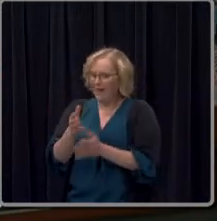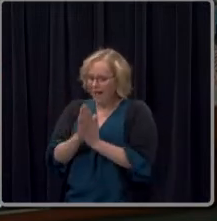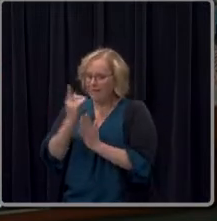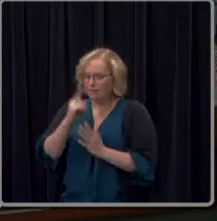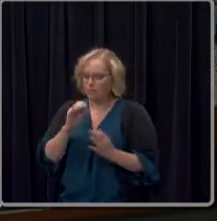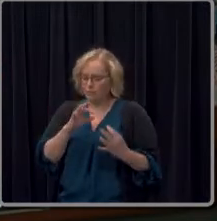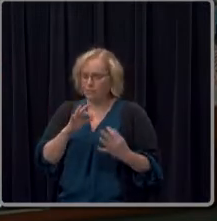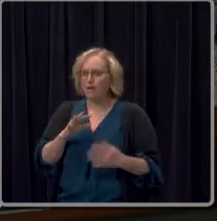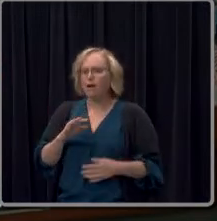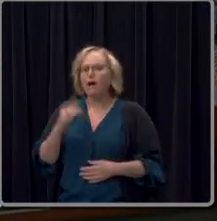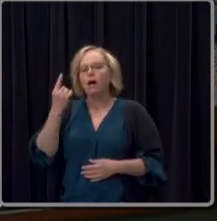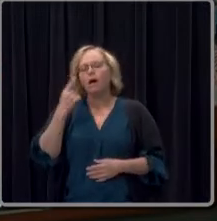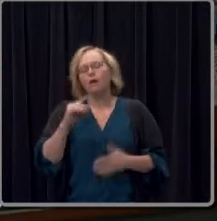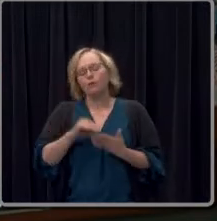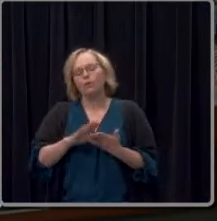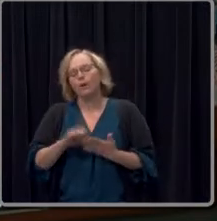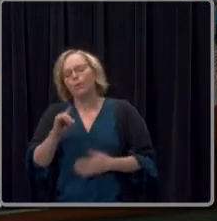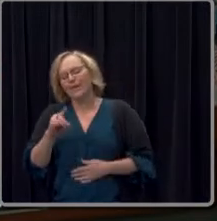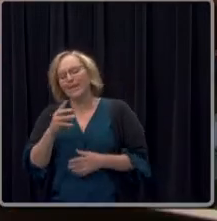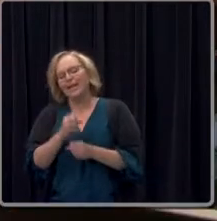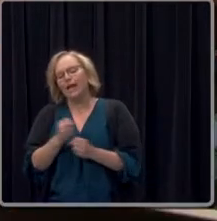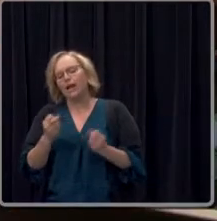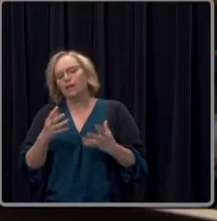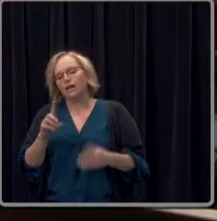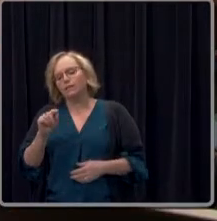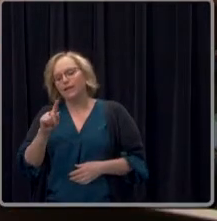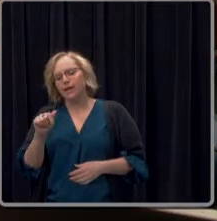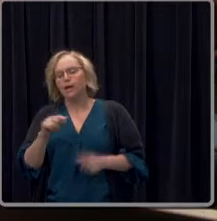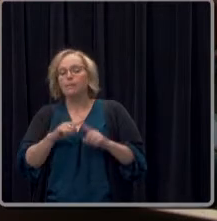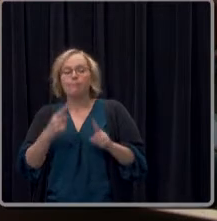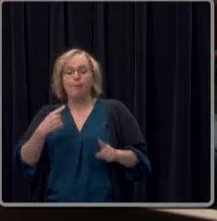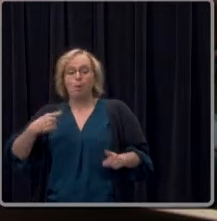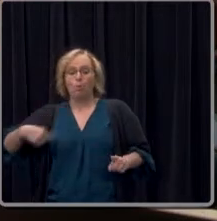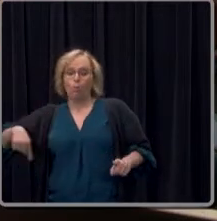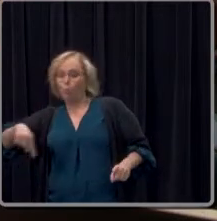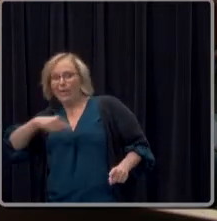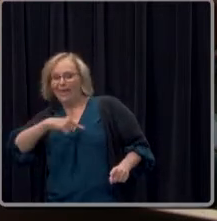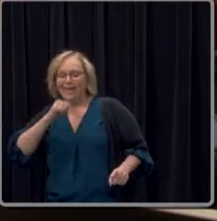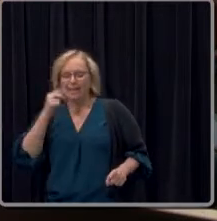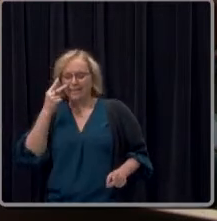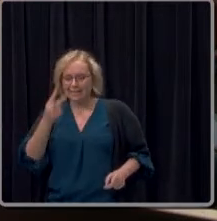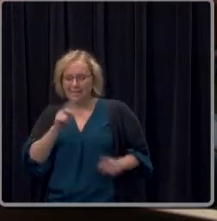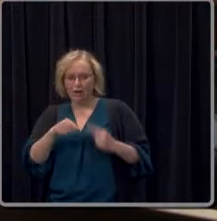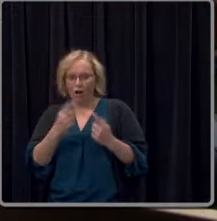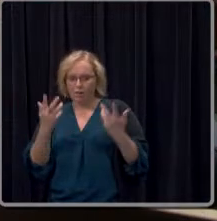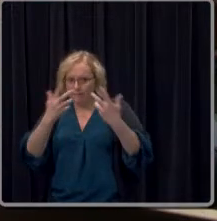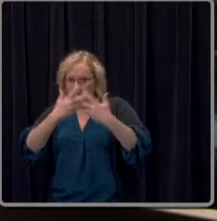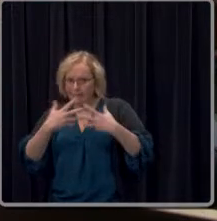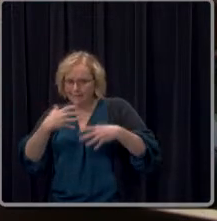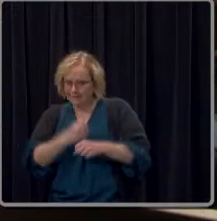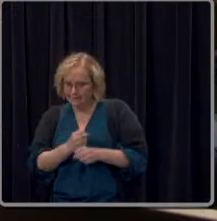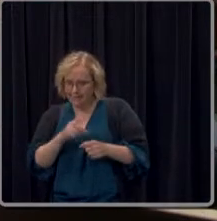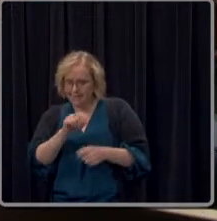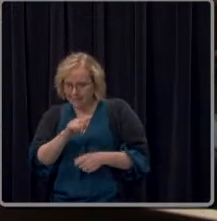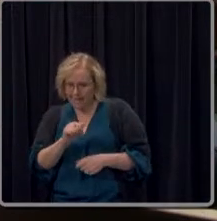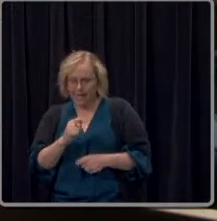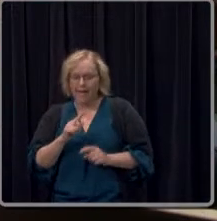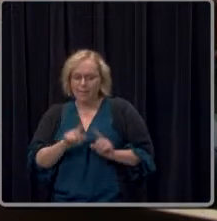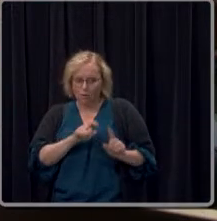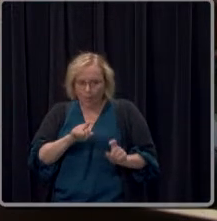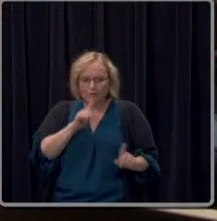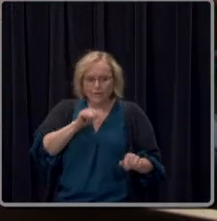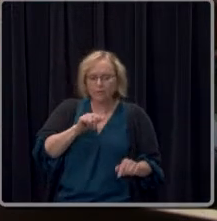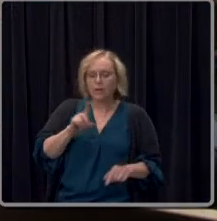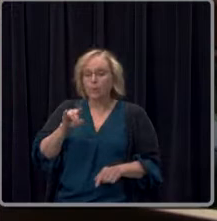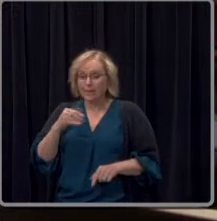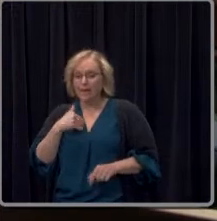we did get a lot of data, but we didn't see the synthesized data and all those questions and all the answers there. And we did have a